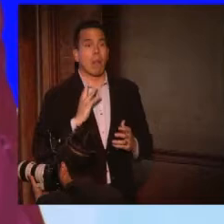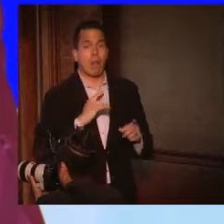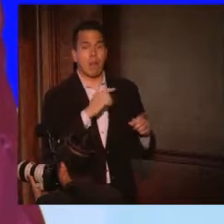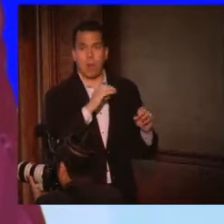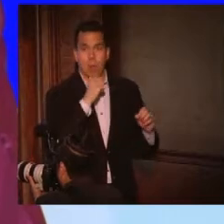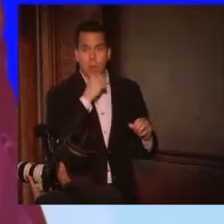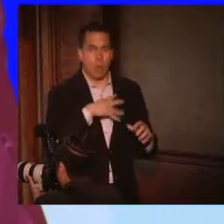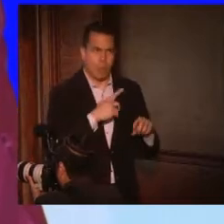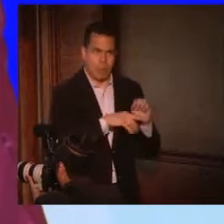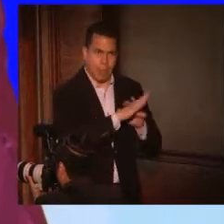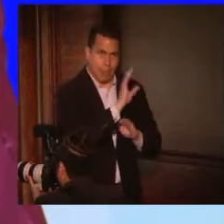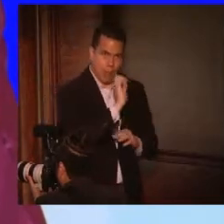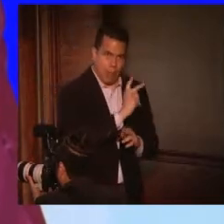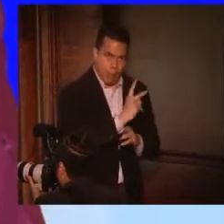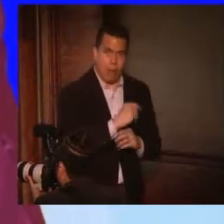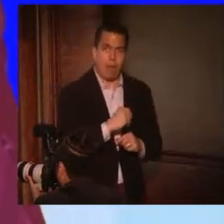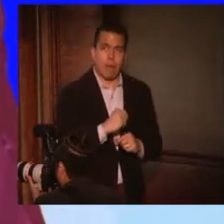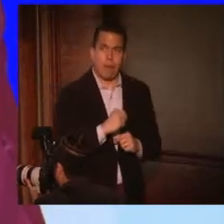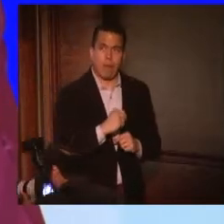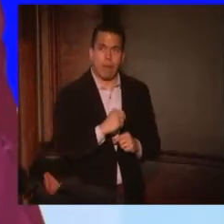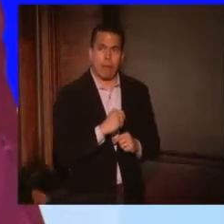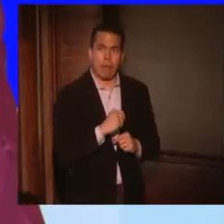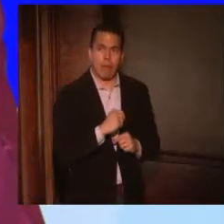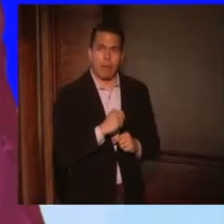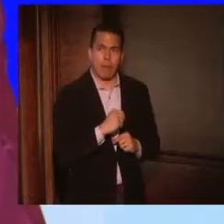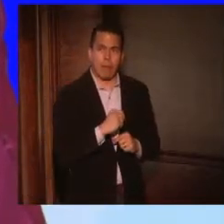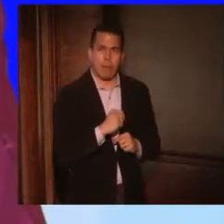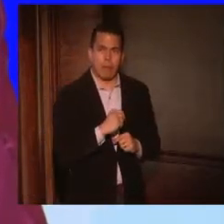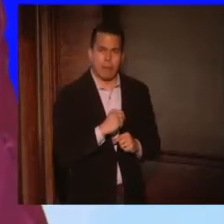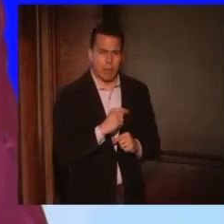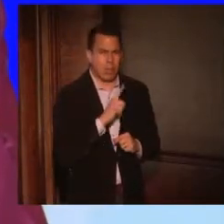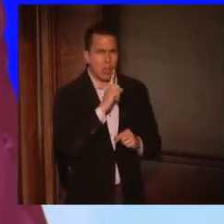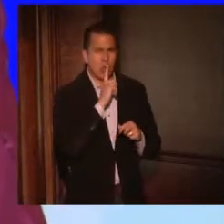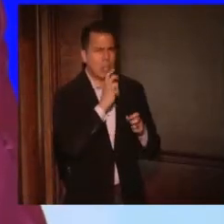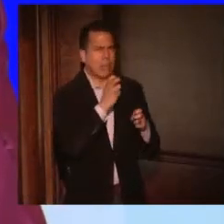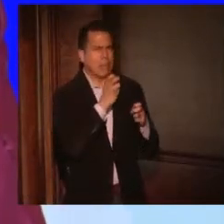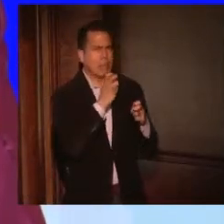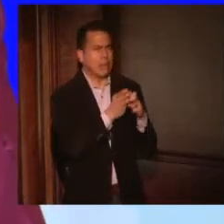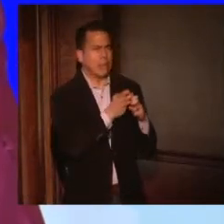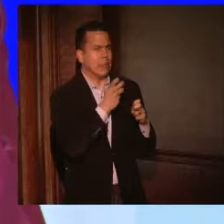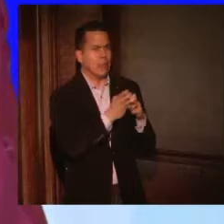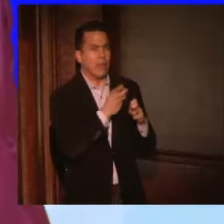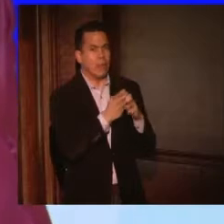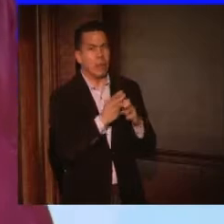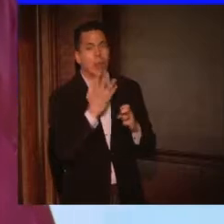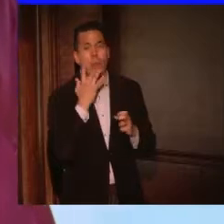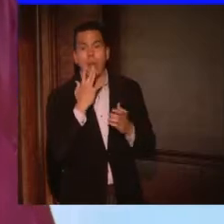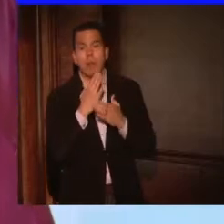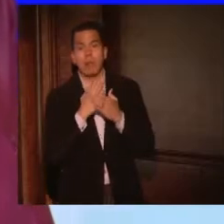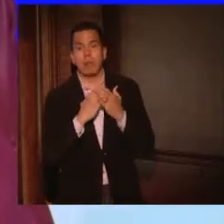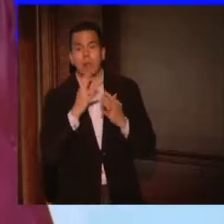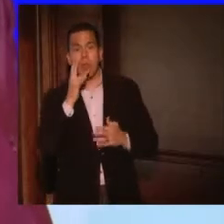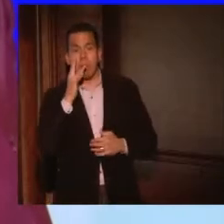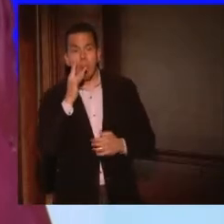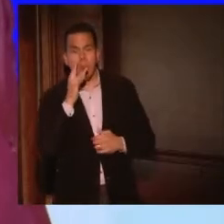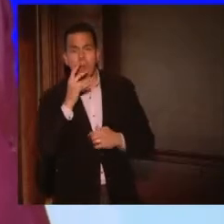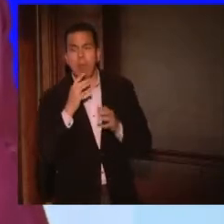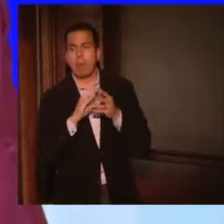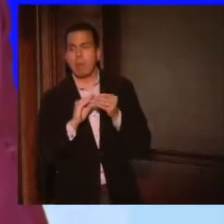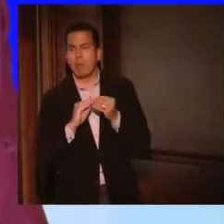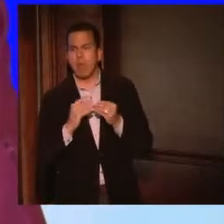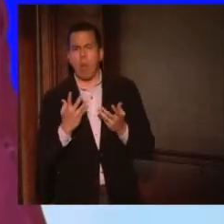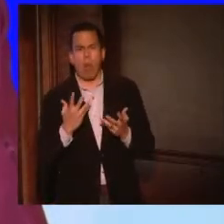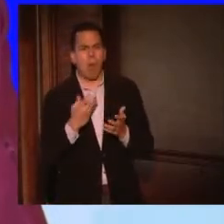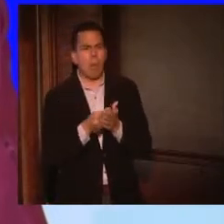account. And distribution also was a very difficult job because someone says, oh, I didn't receive my money or it